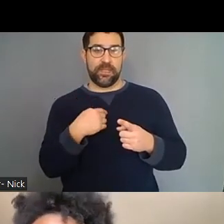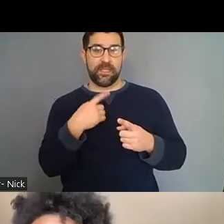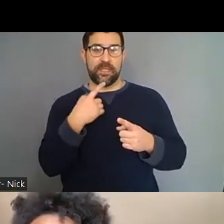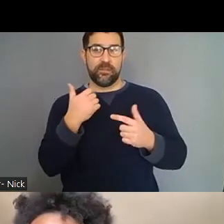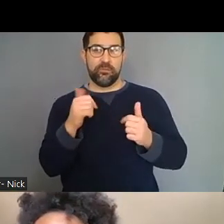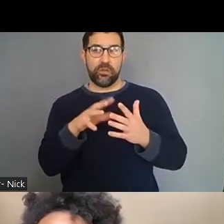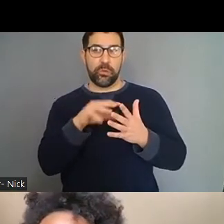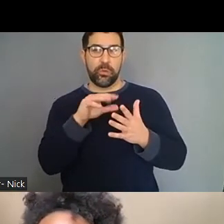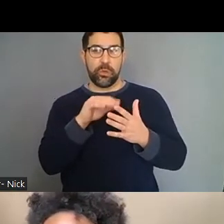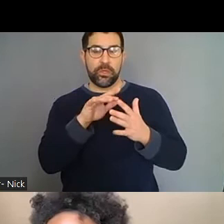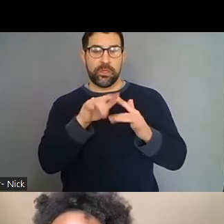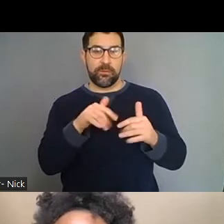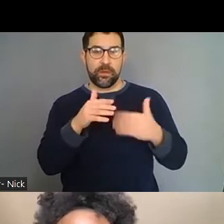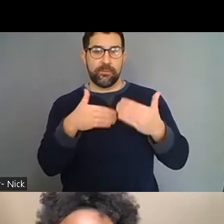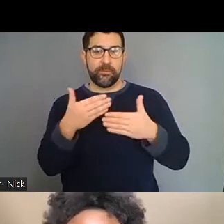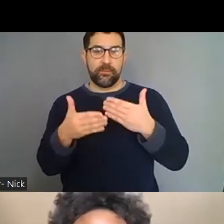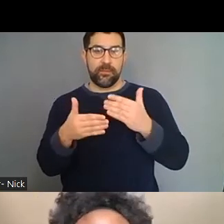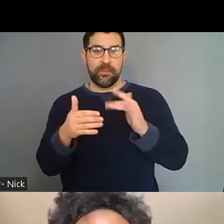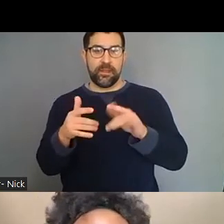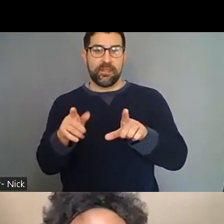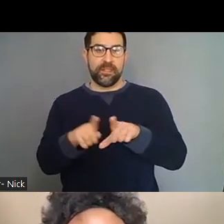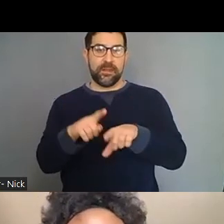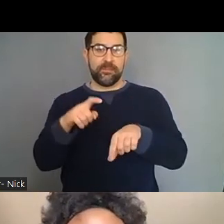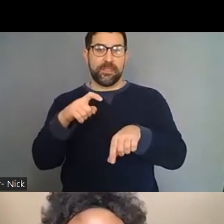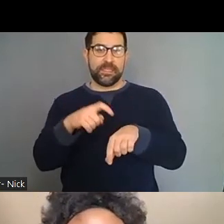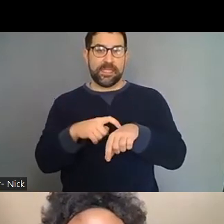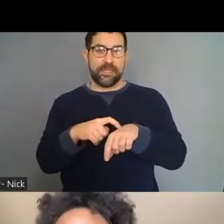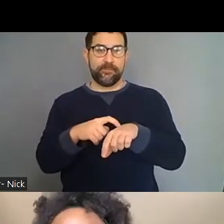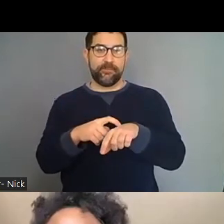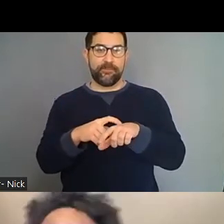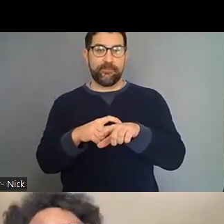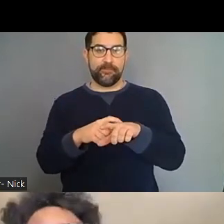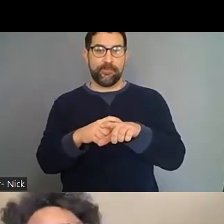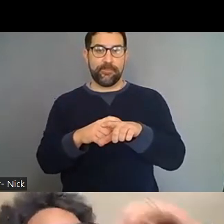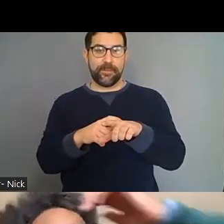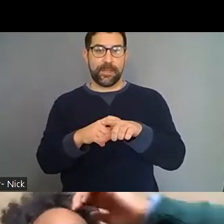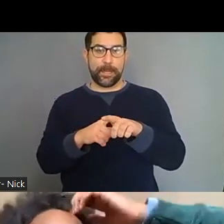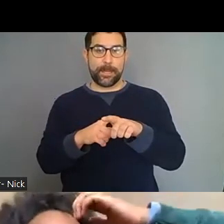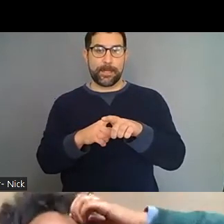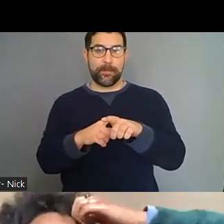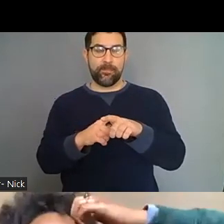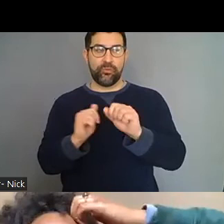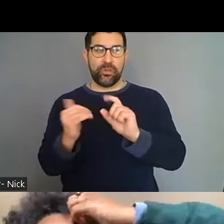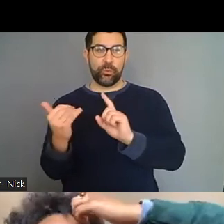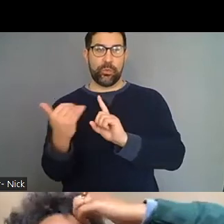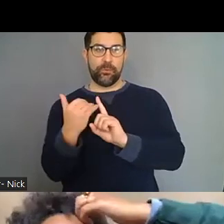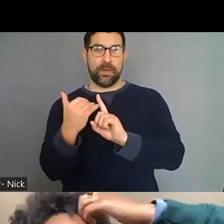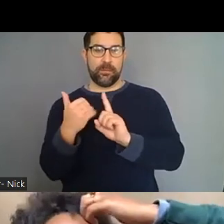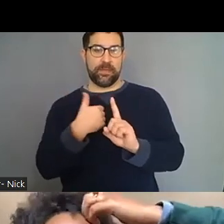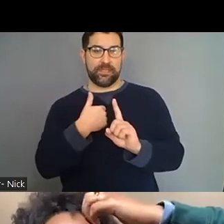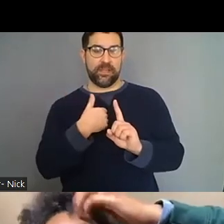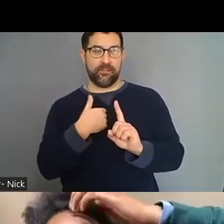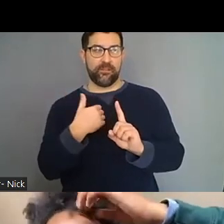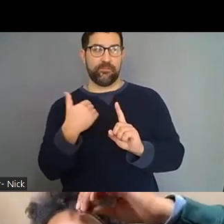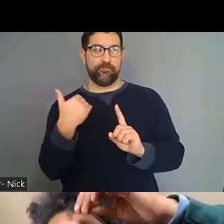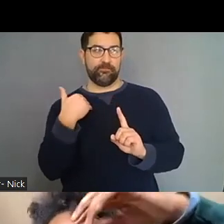as I go. And then at that same time too, trying to remind myself, there's a